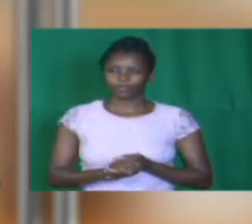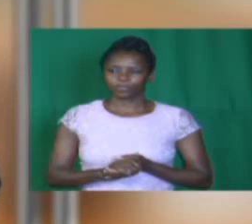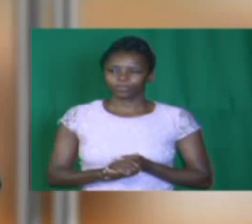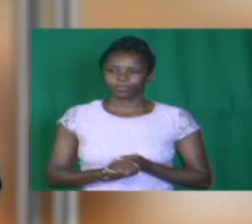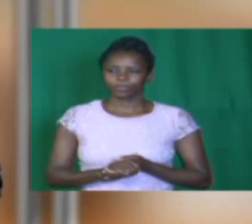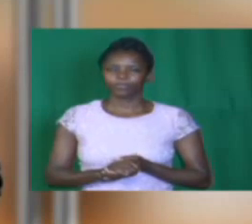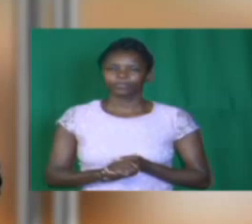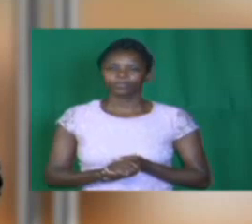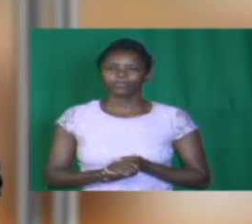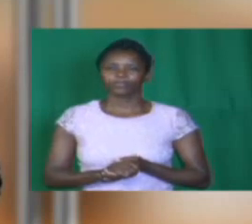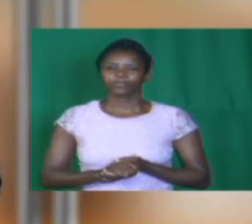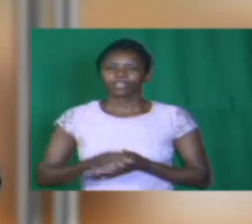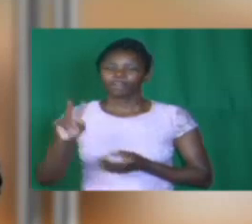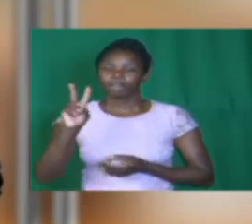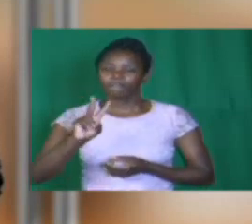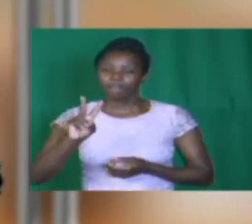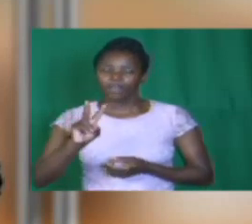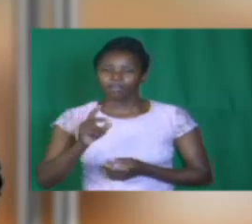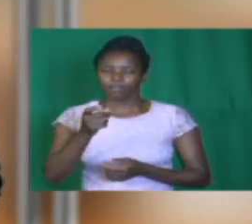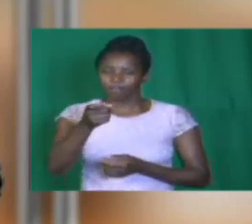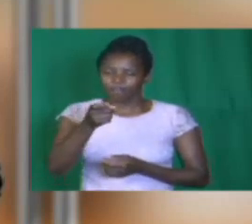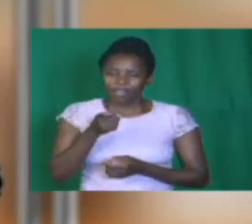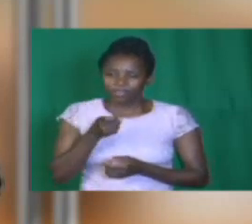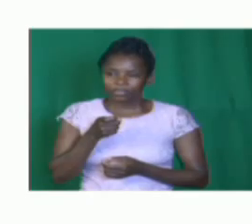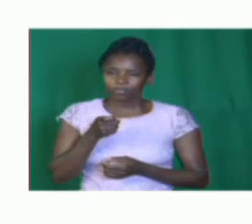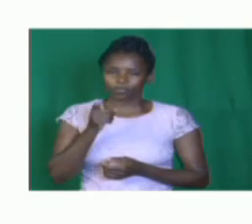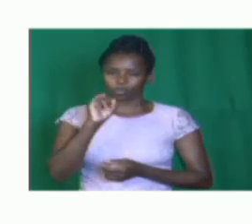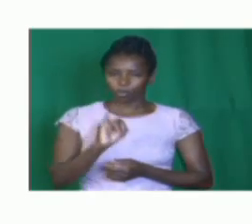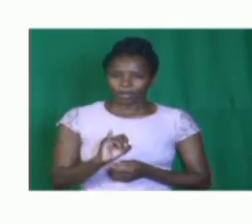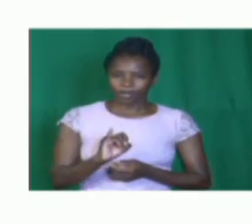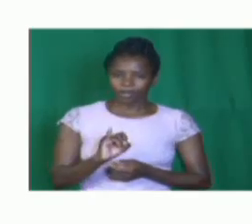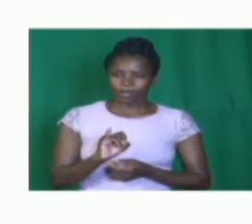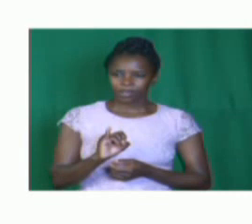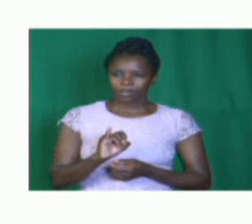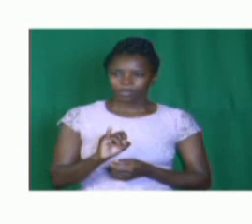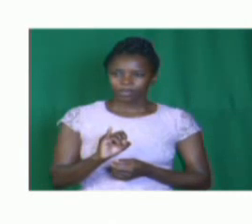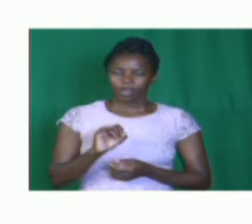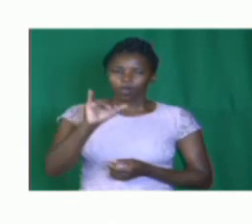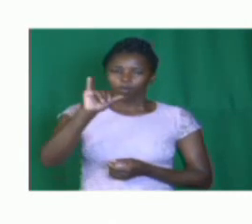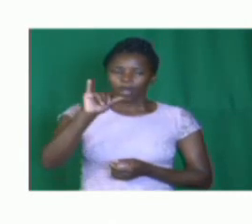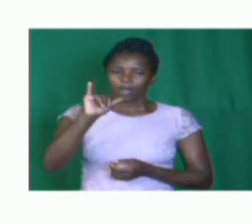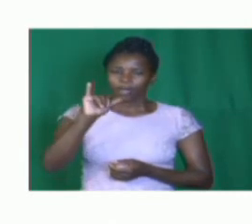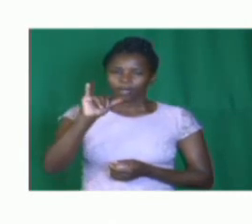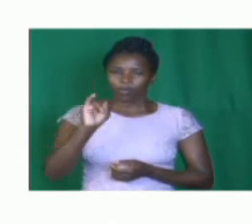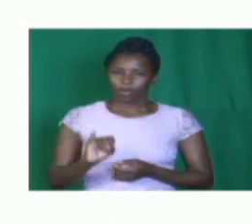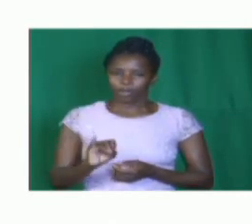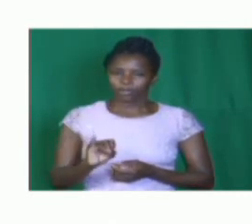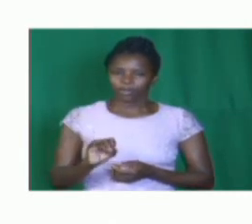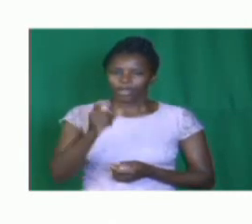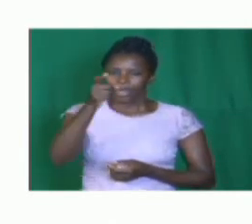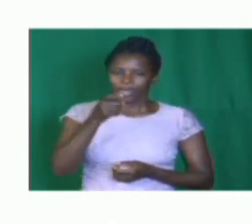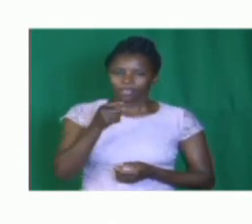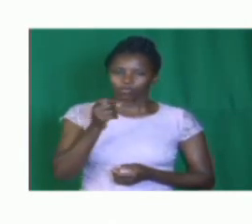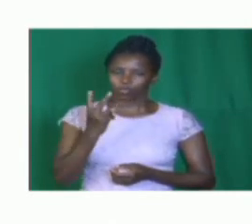value of x. x1 is 2, y1 is -1, x2 is